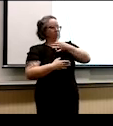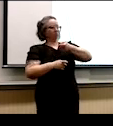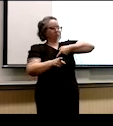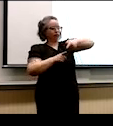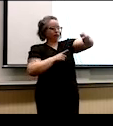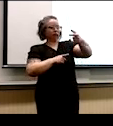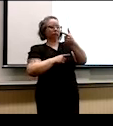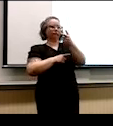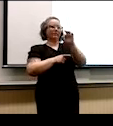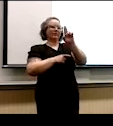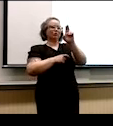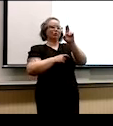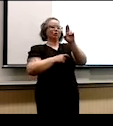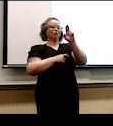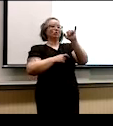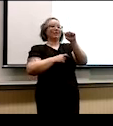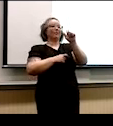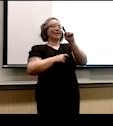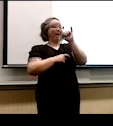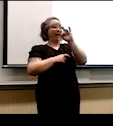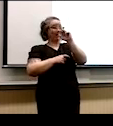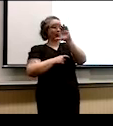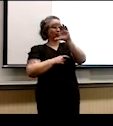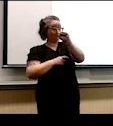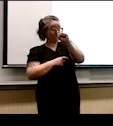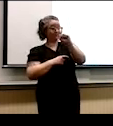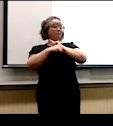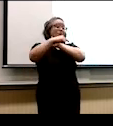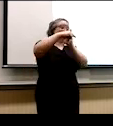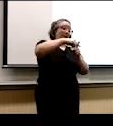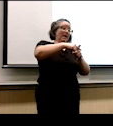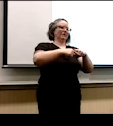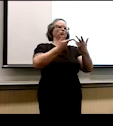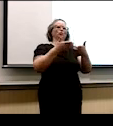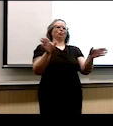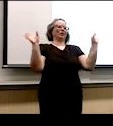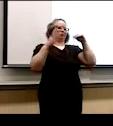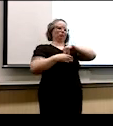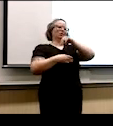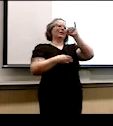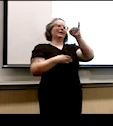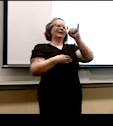made a decision, because of the Alzheimer's connection, the only people with developmental